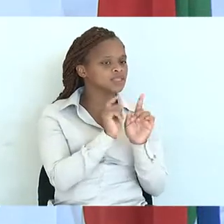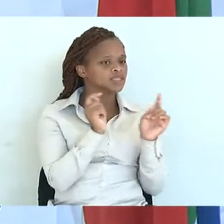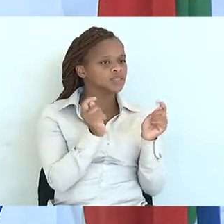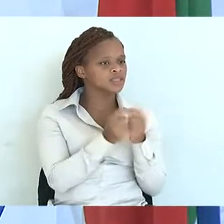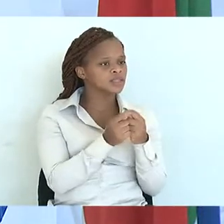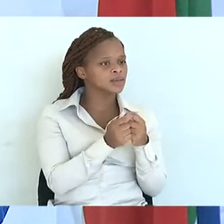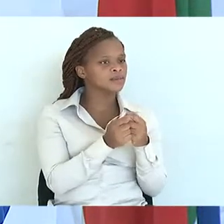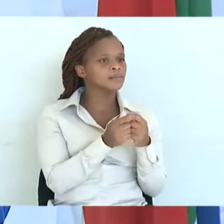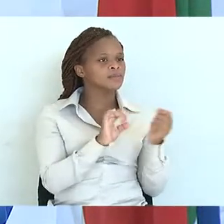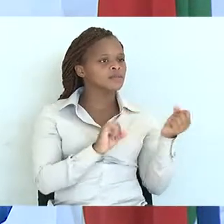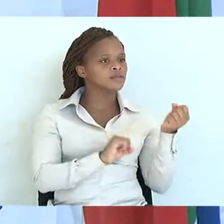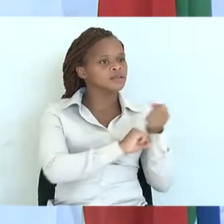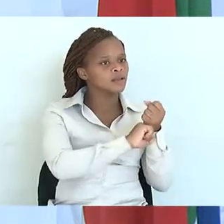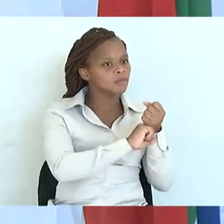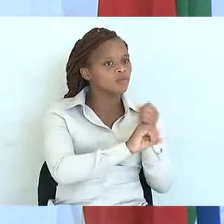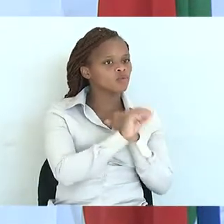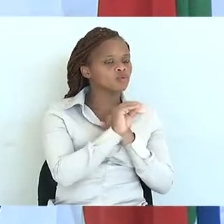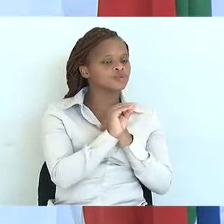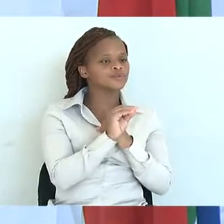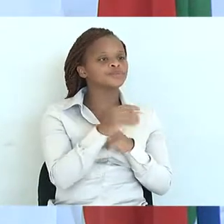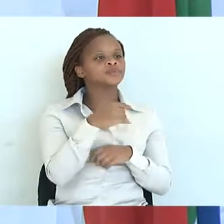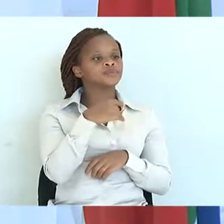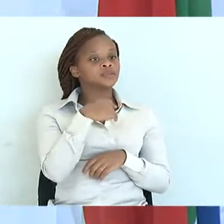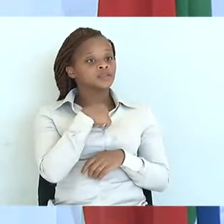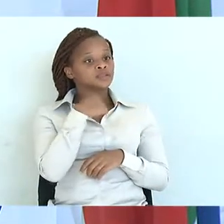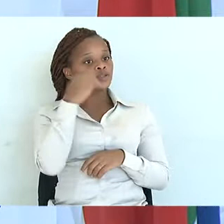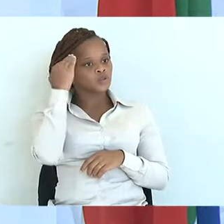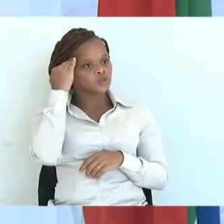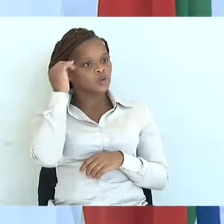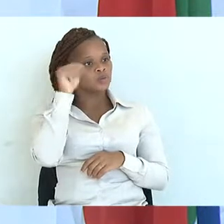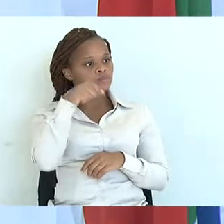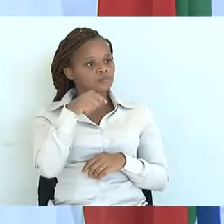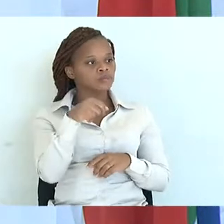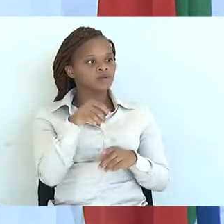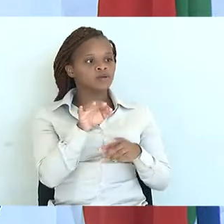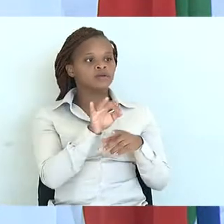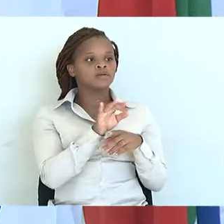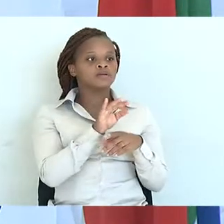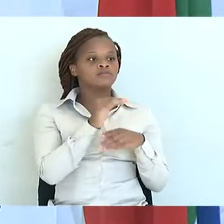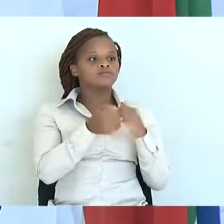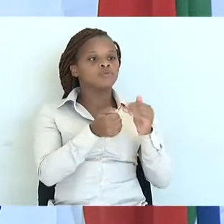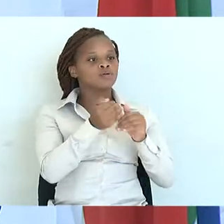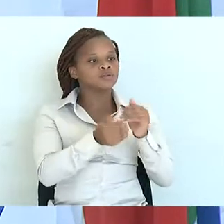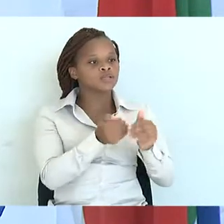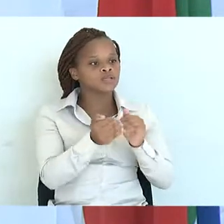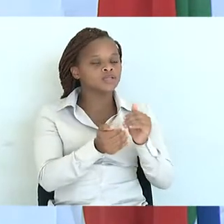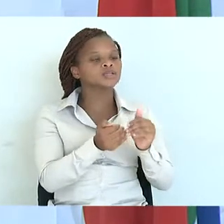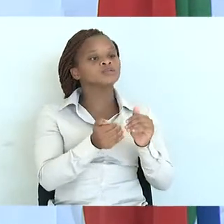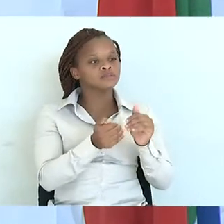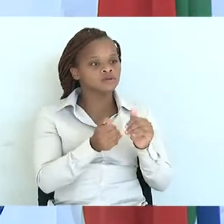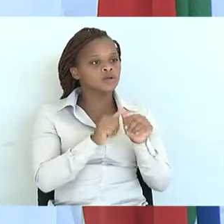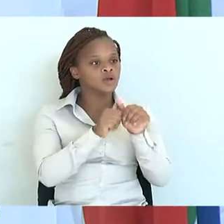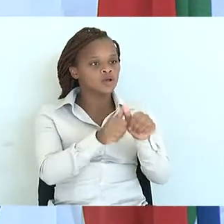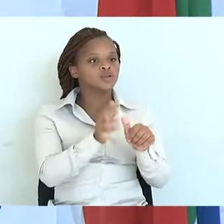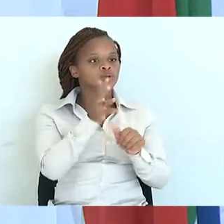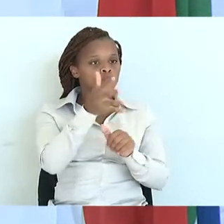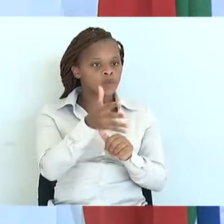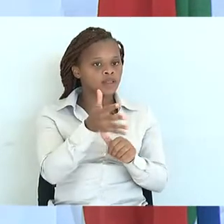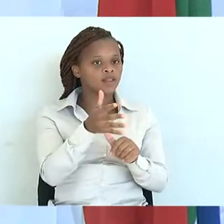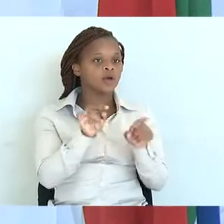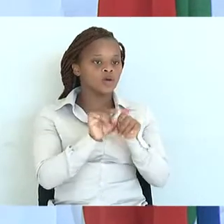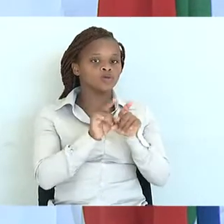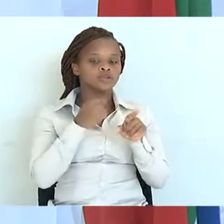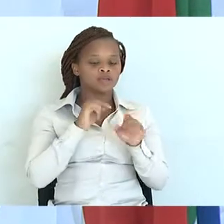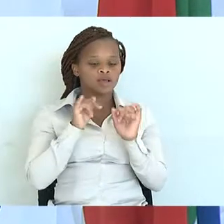Commission. Then we know that the process will, let's allow the process to continue so that we wait for the report of